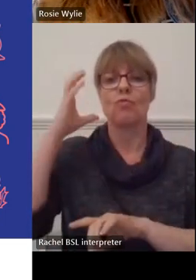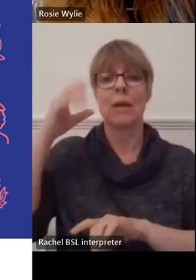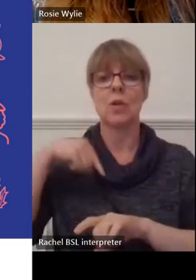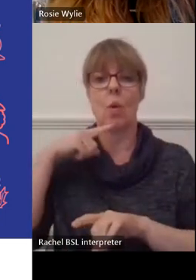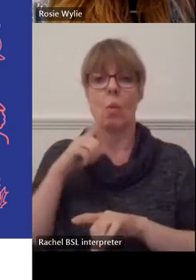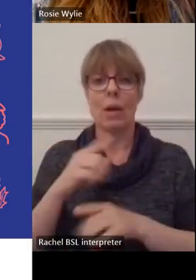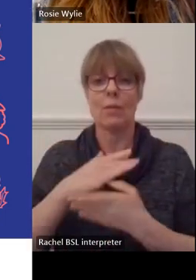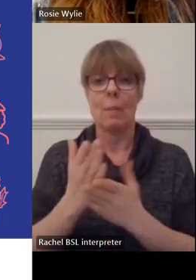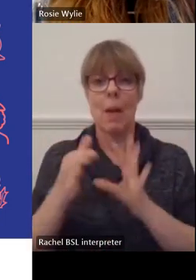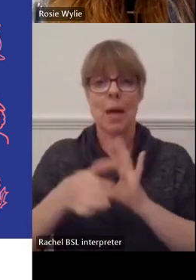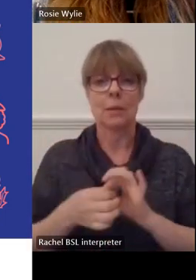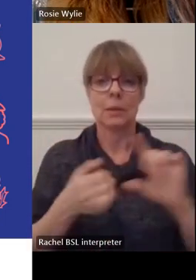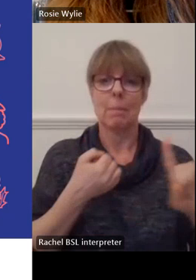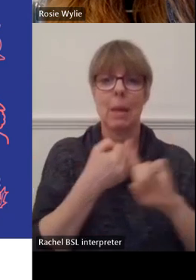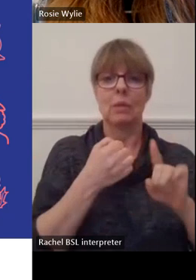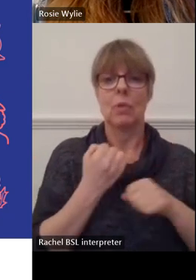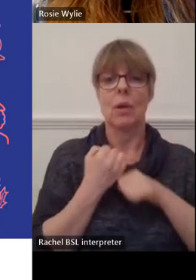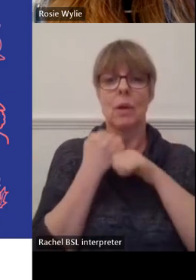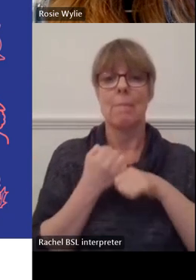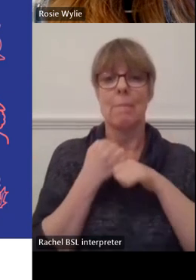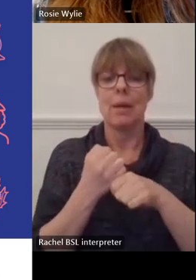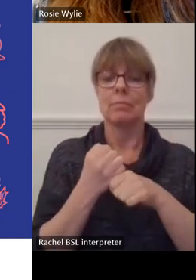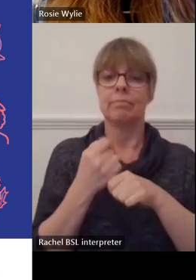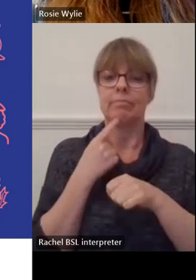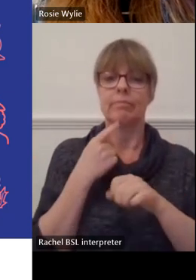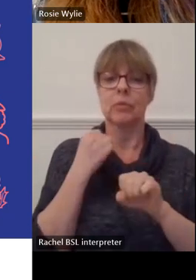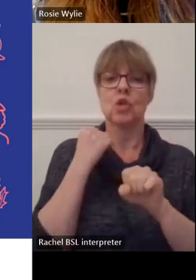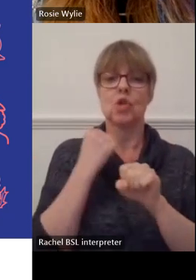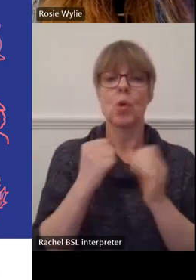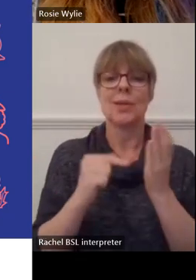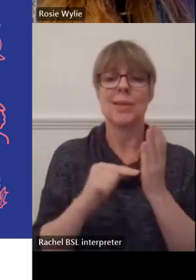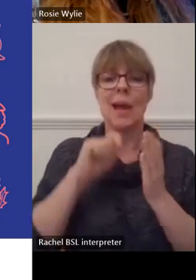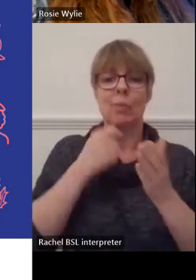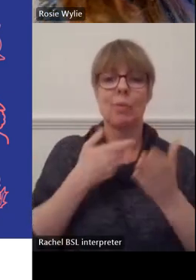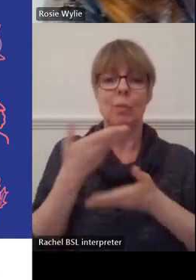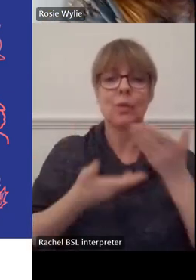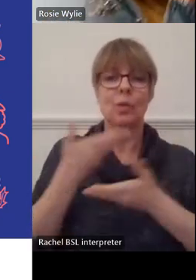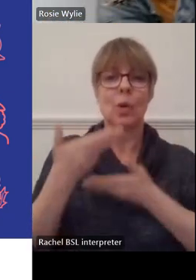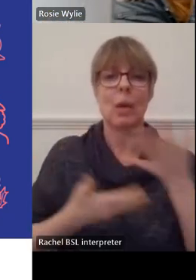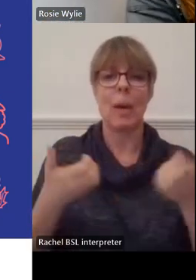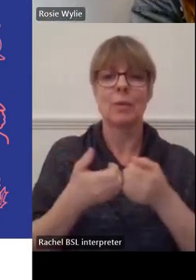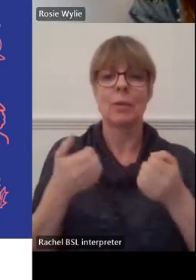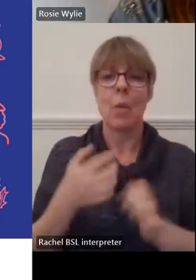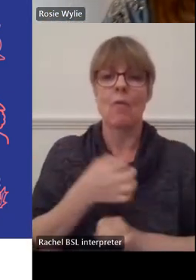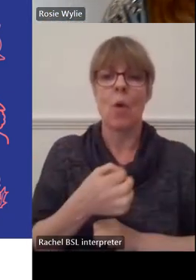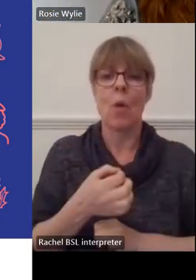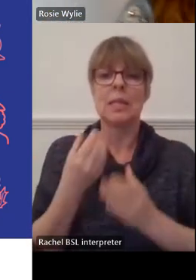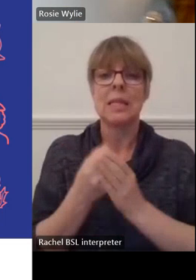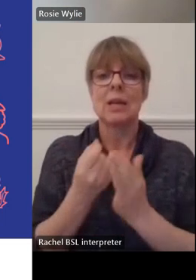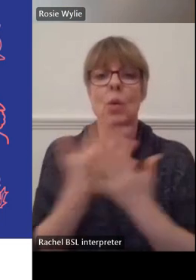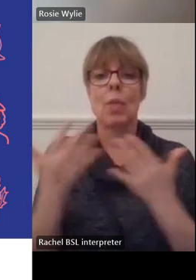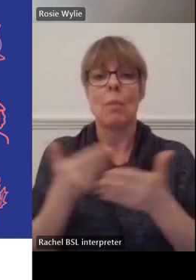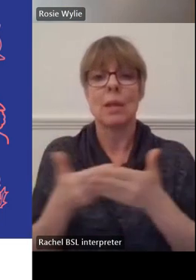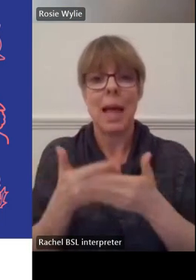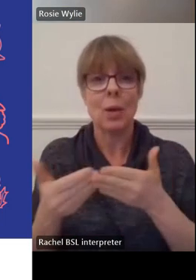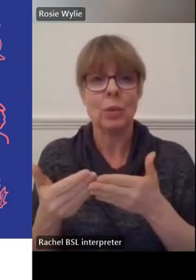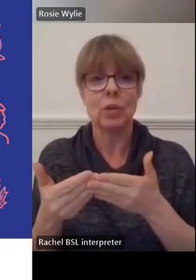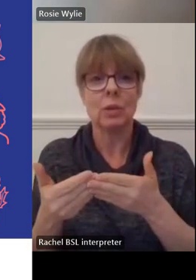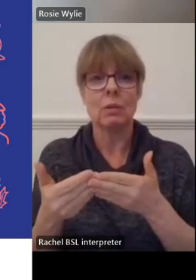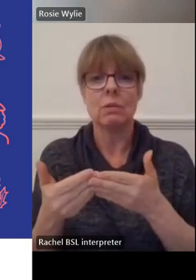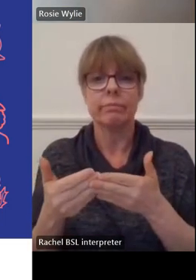talking about how multilingual volunteers broaden engagement, participation, and community development. Up you come, George.